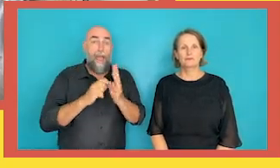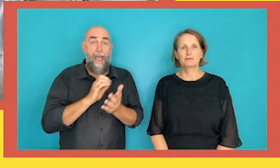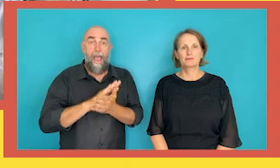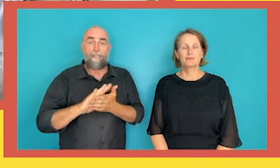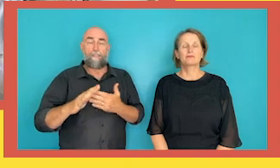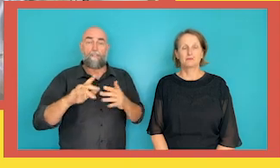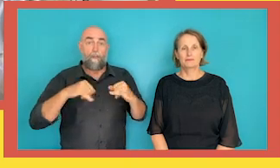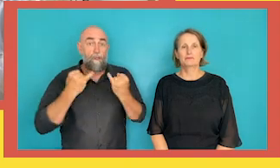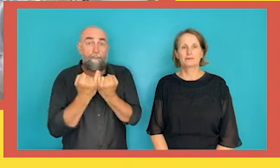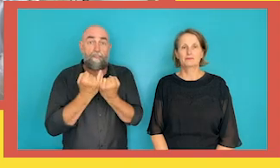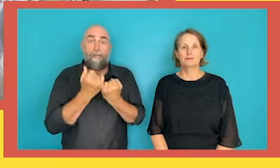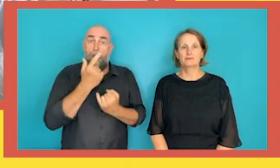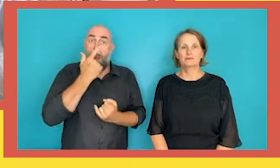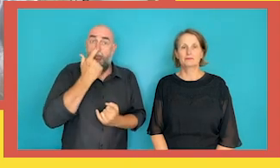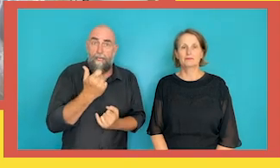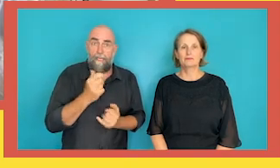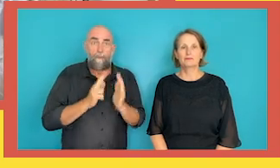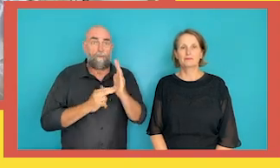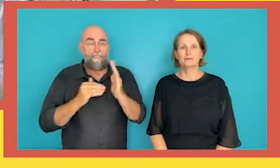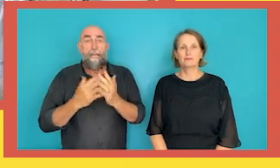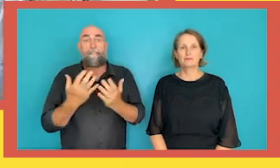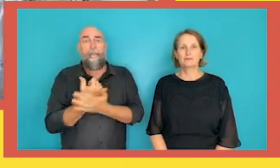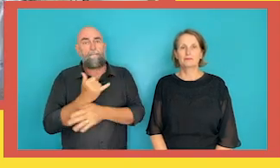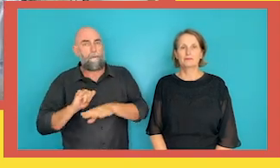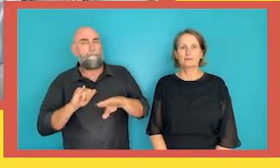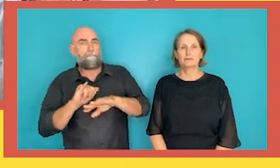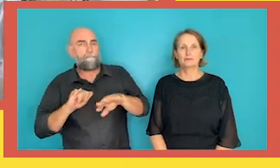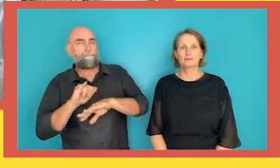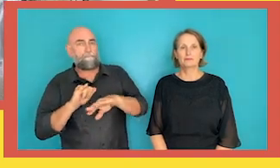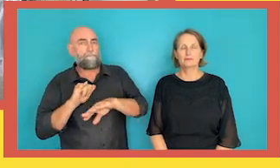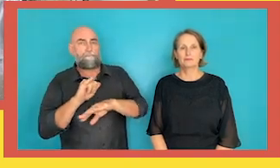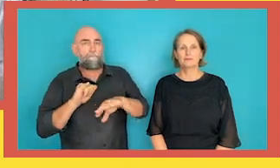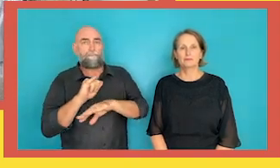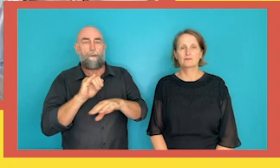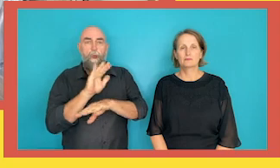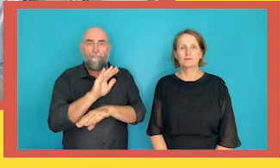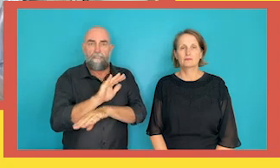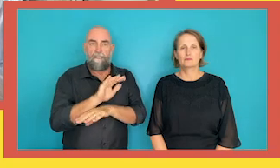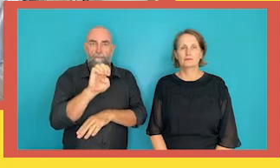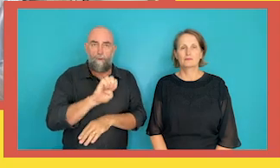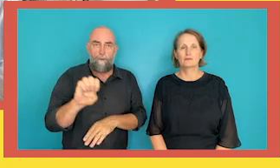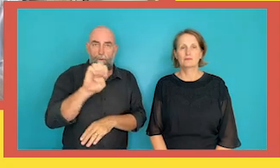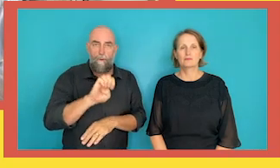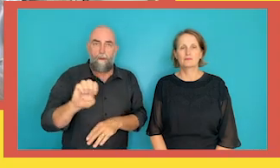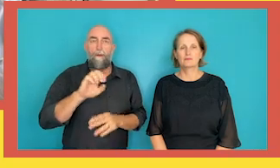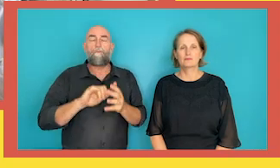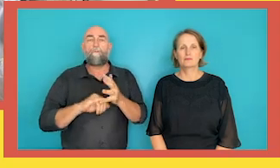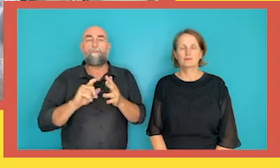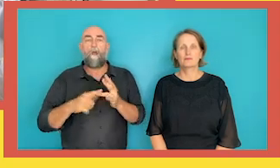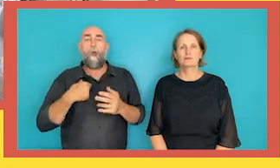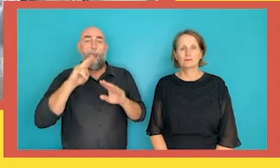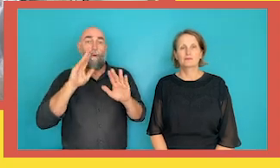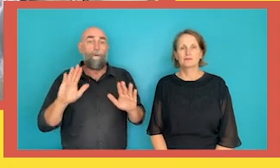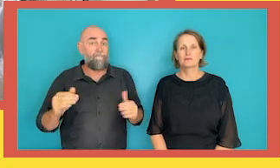yeah, lucky it is in New Zealand. It beats that extra long trip to Europe or whatnot. But I'm really excited for it, and I think it's something for us